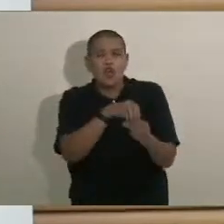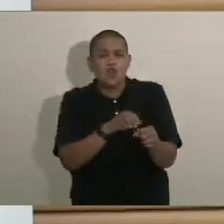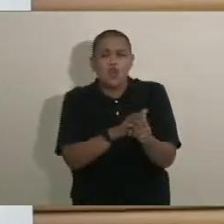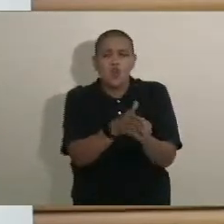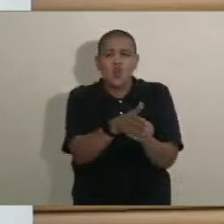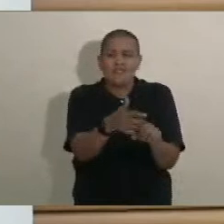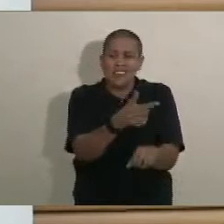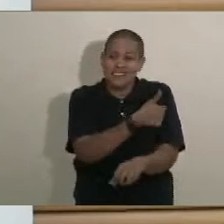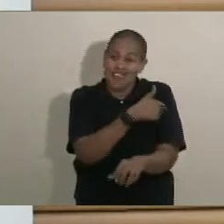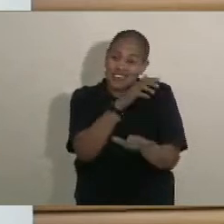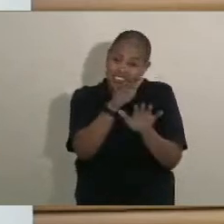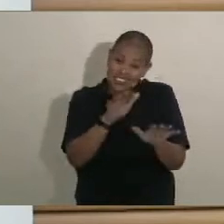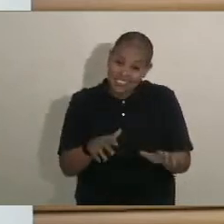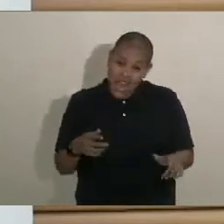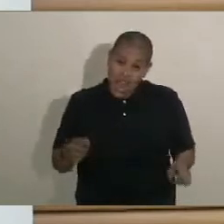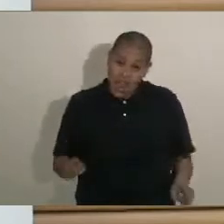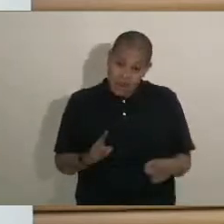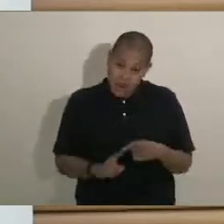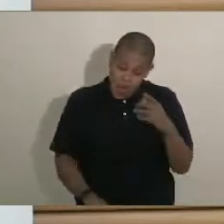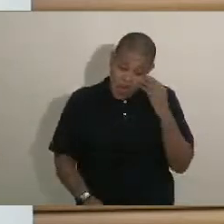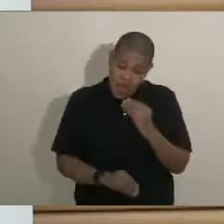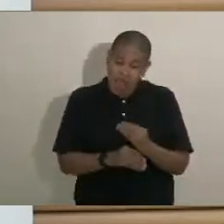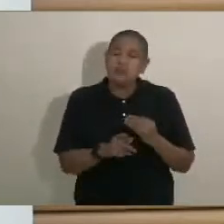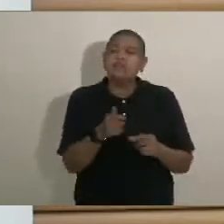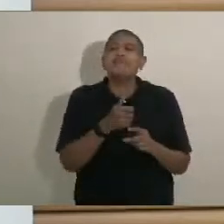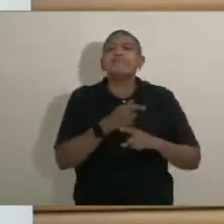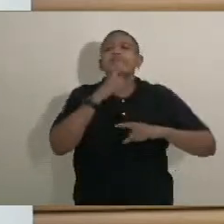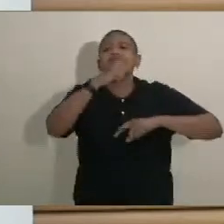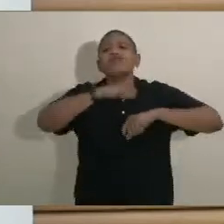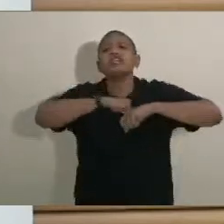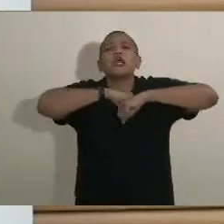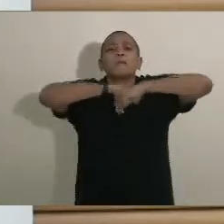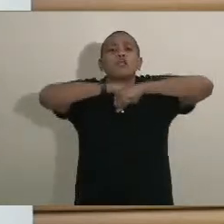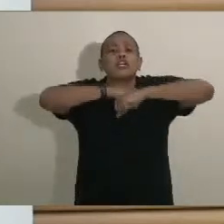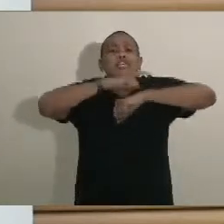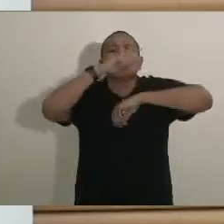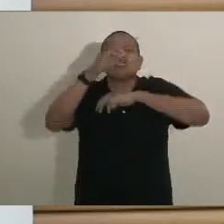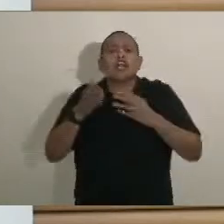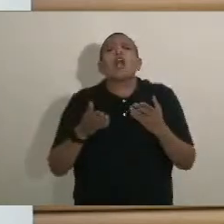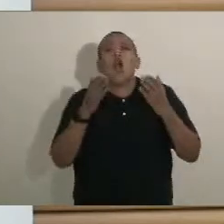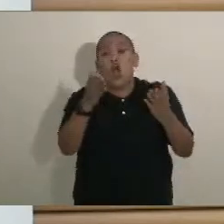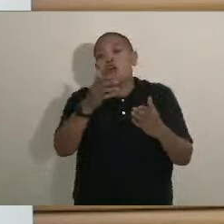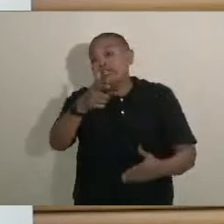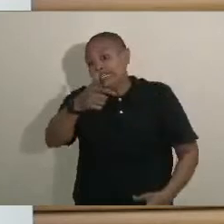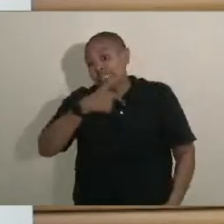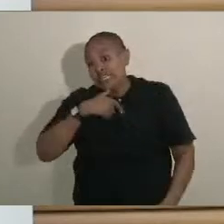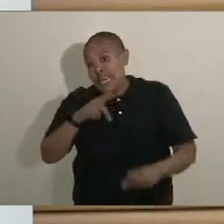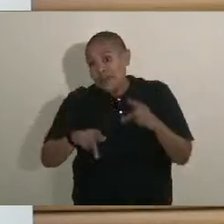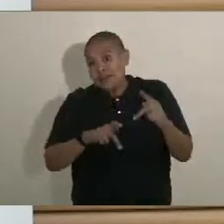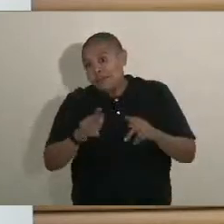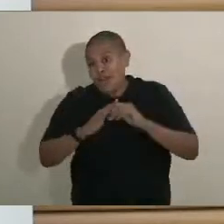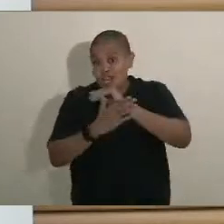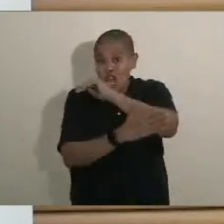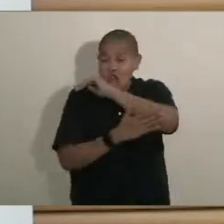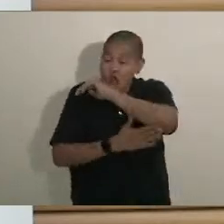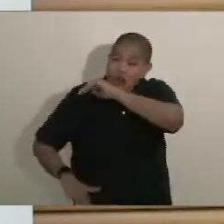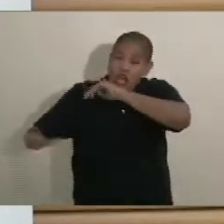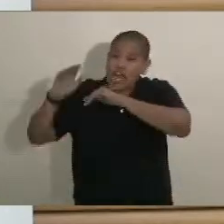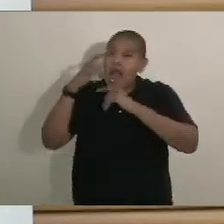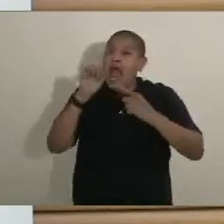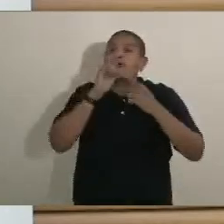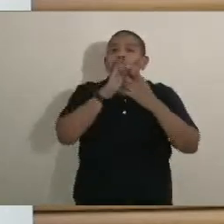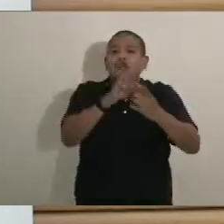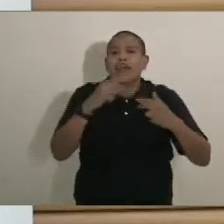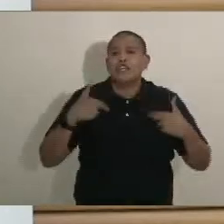COVID-19 vaccines, and the protection it has offered us as a people, as a country, in terms of our